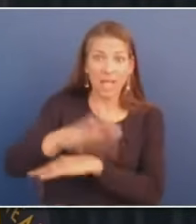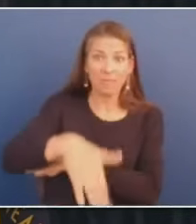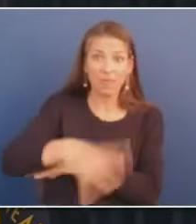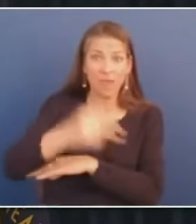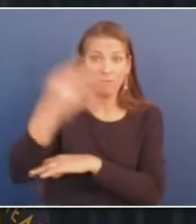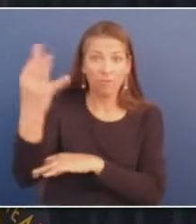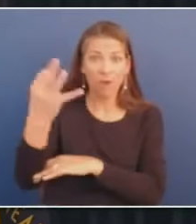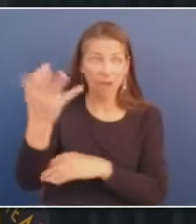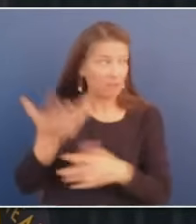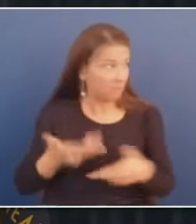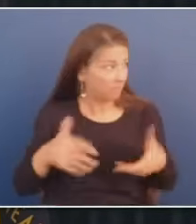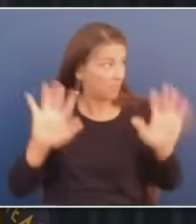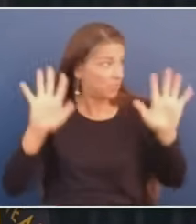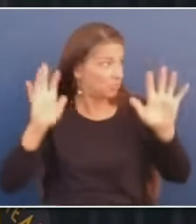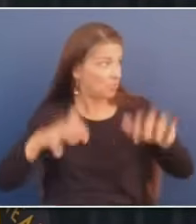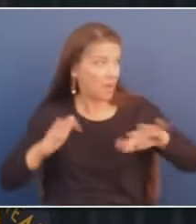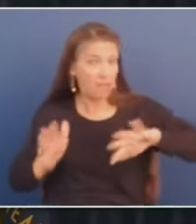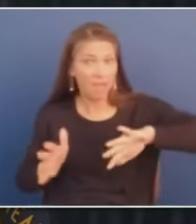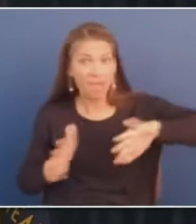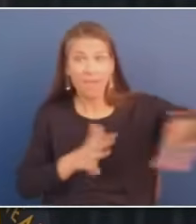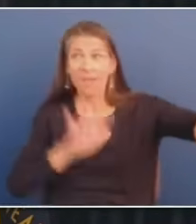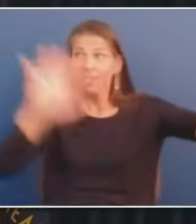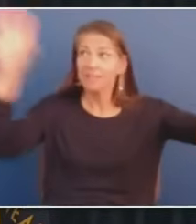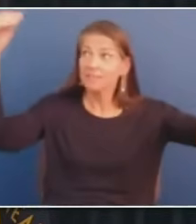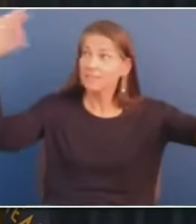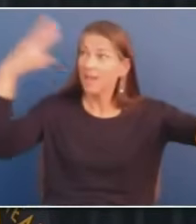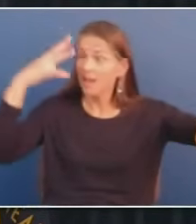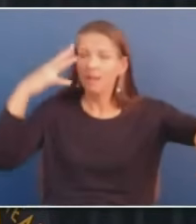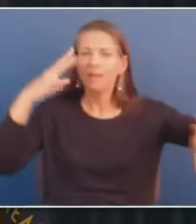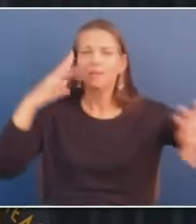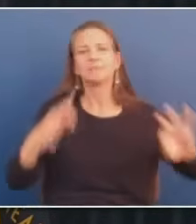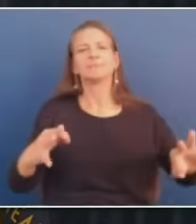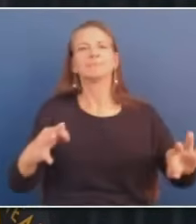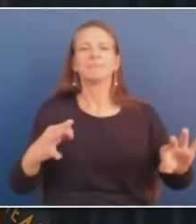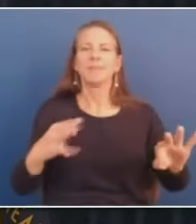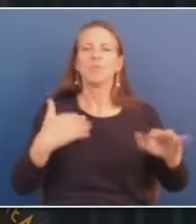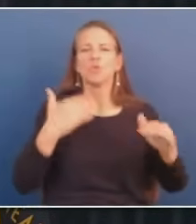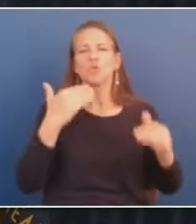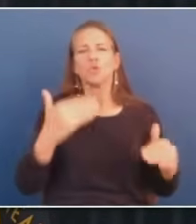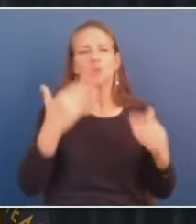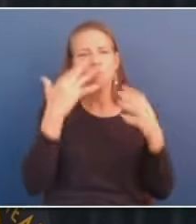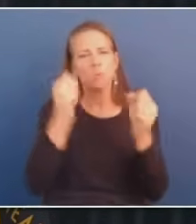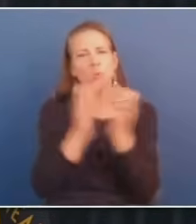stops raining and hopefully the sun comes out, you'll be there making great memories with your family. Thank you all very much.